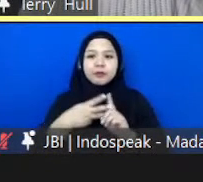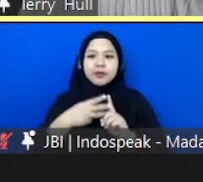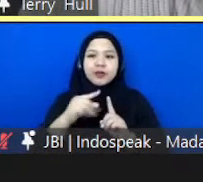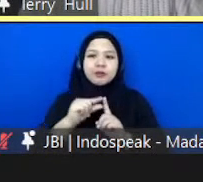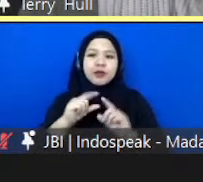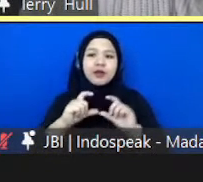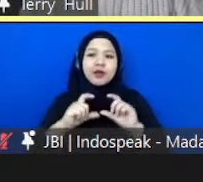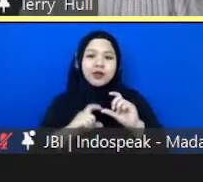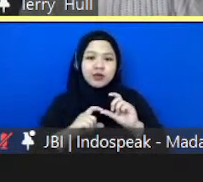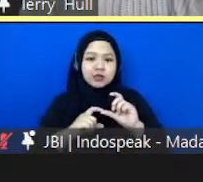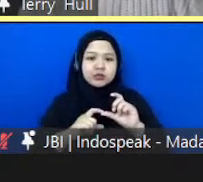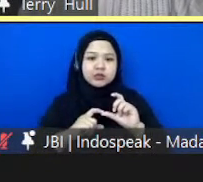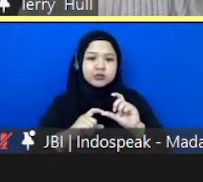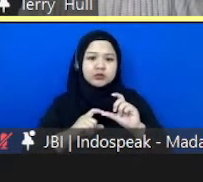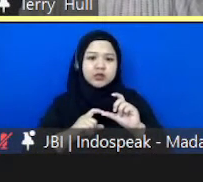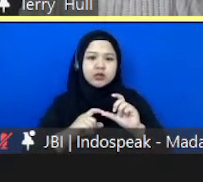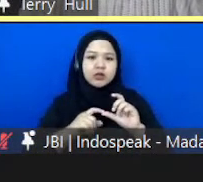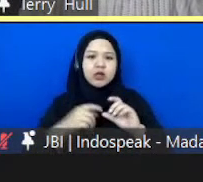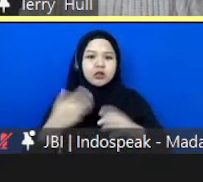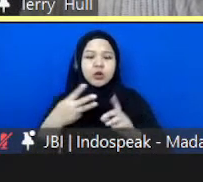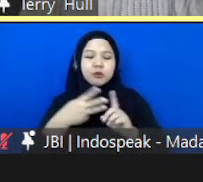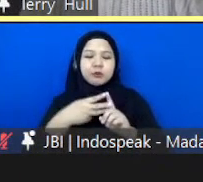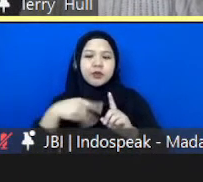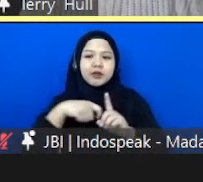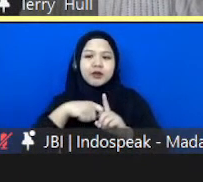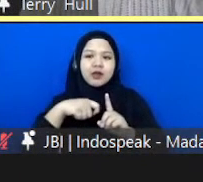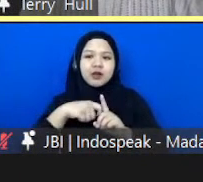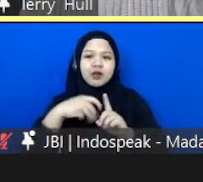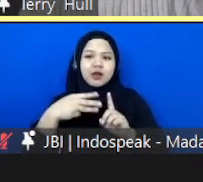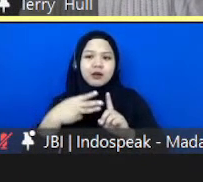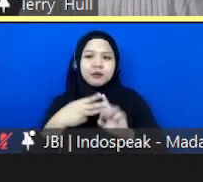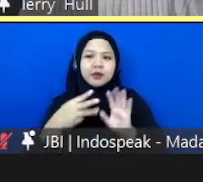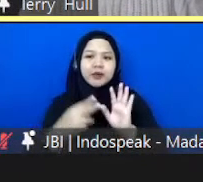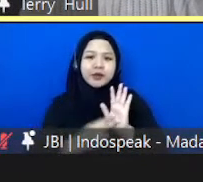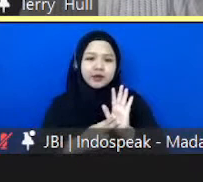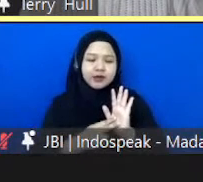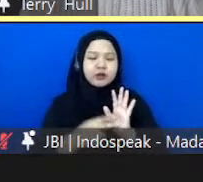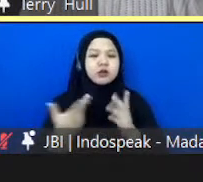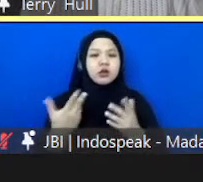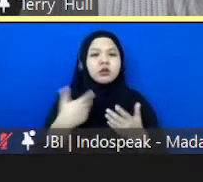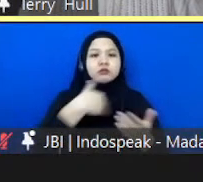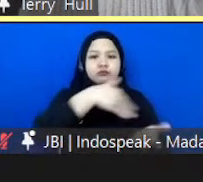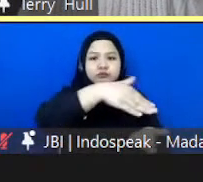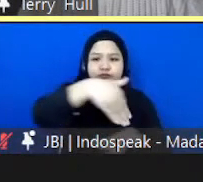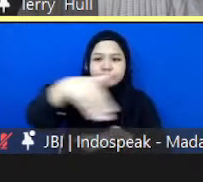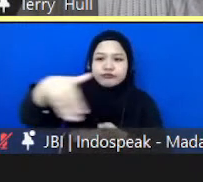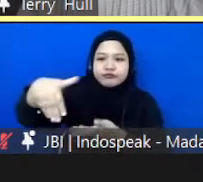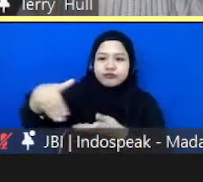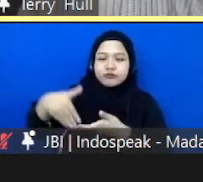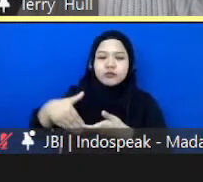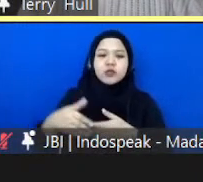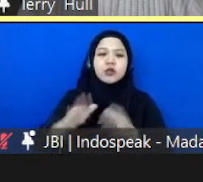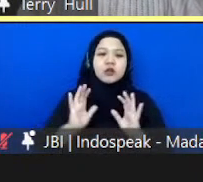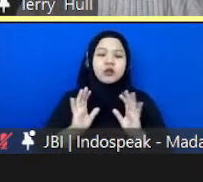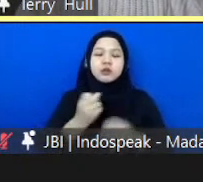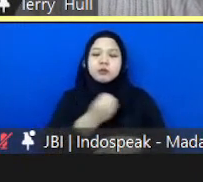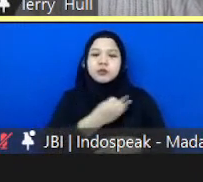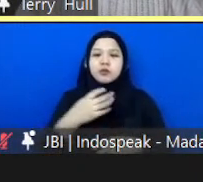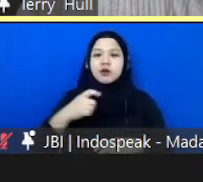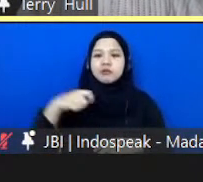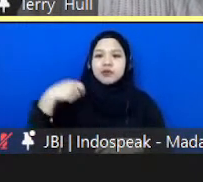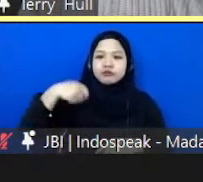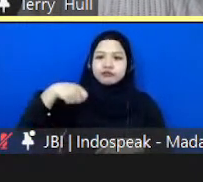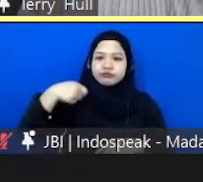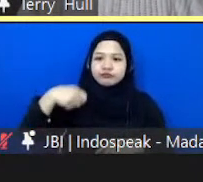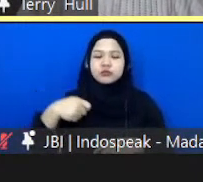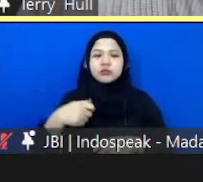the BKKBN, the Ministry of Home Affairs, and many other ministries have data that